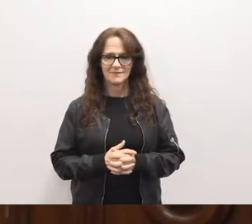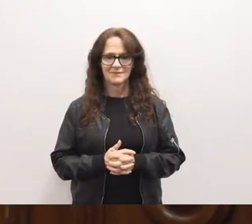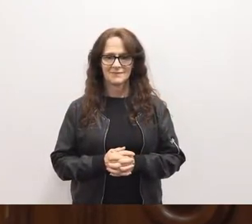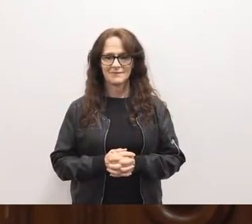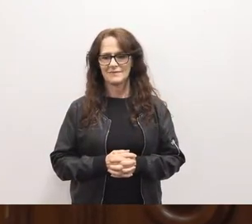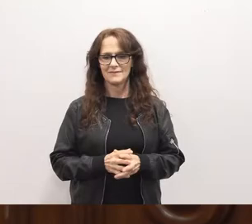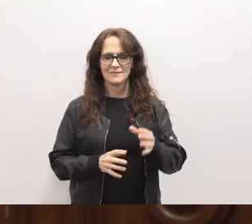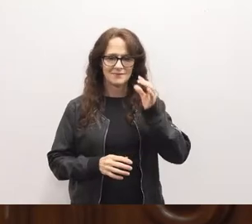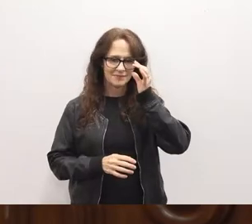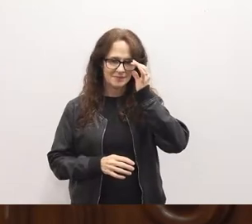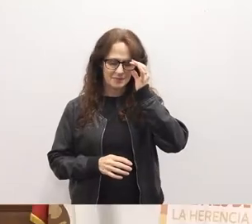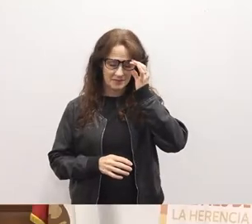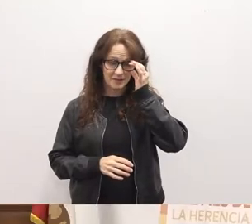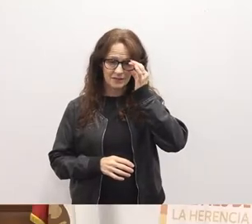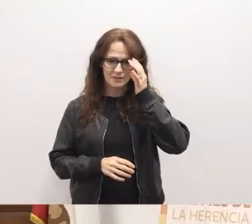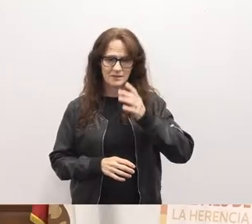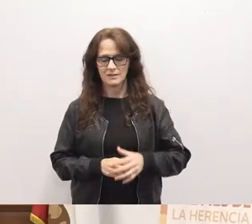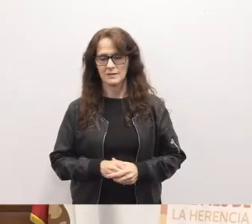hi.